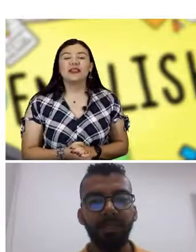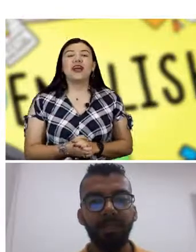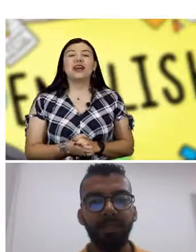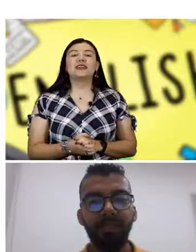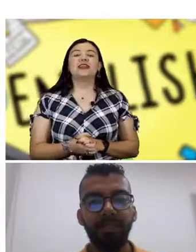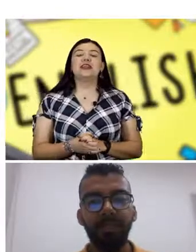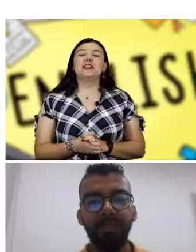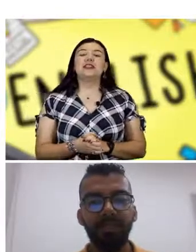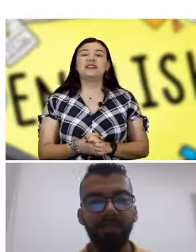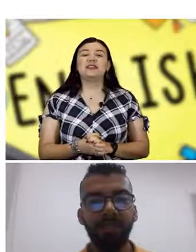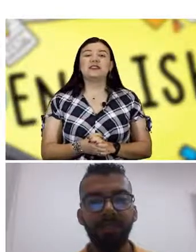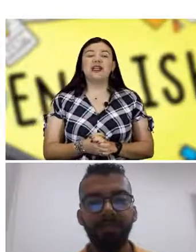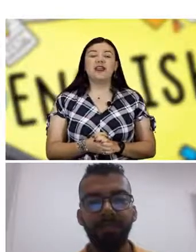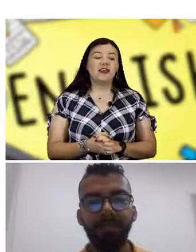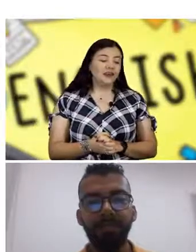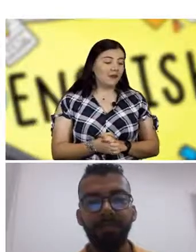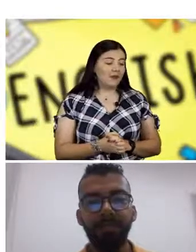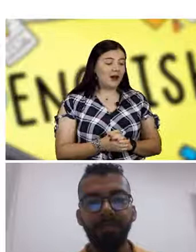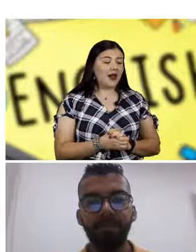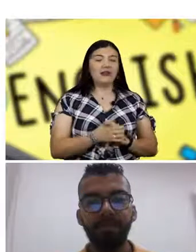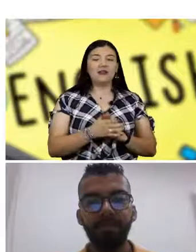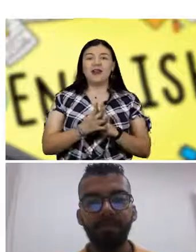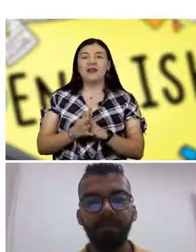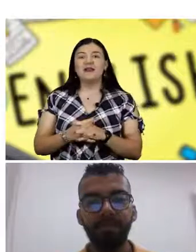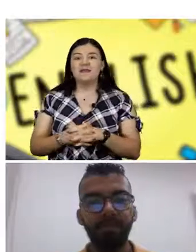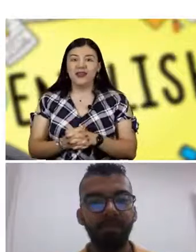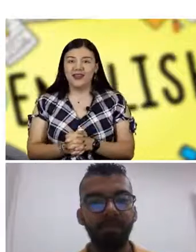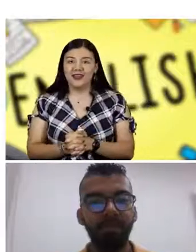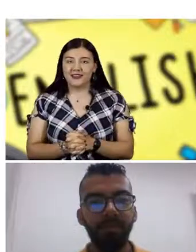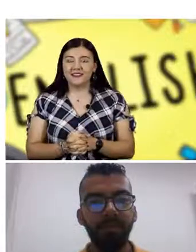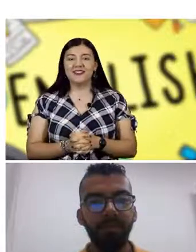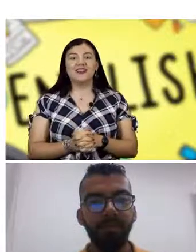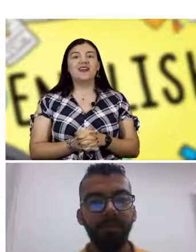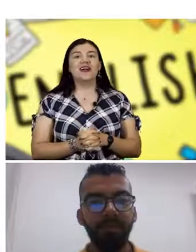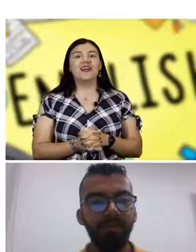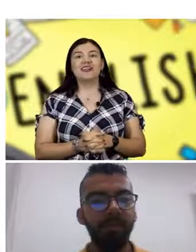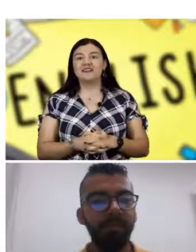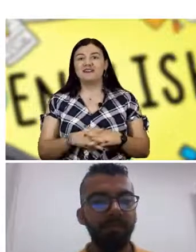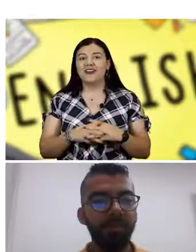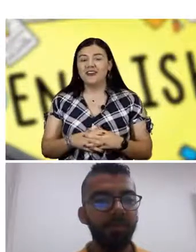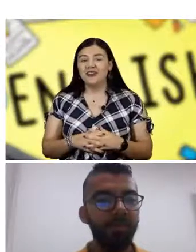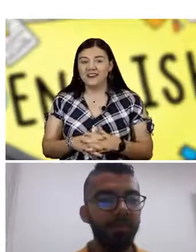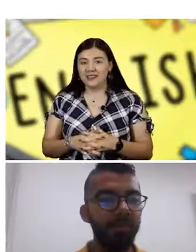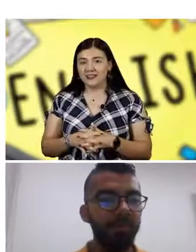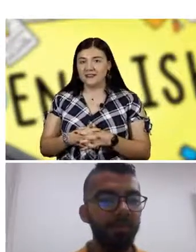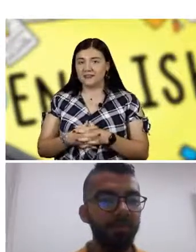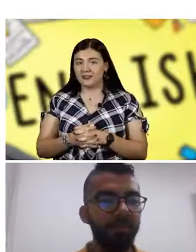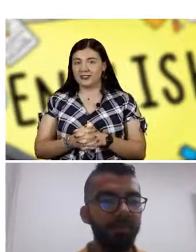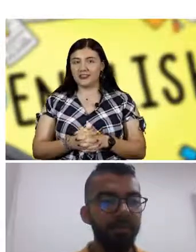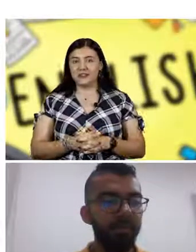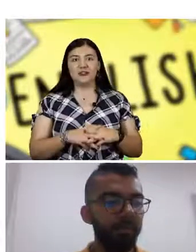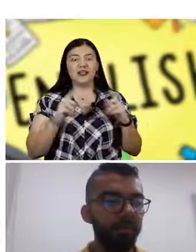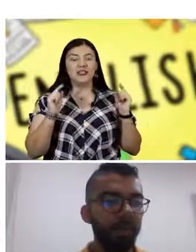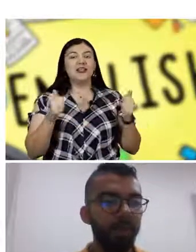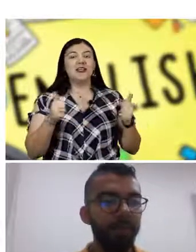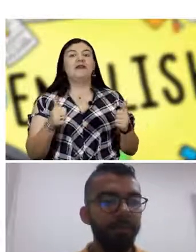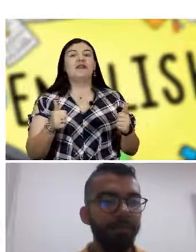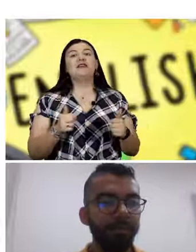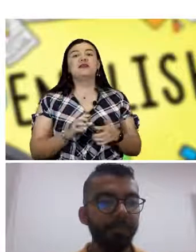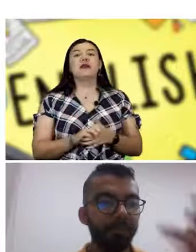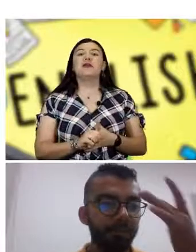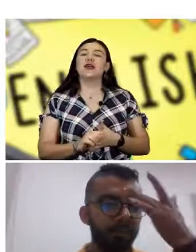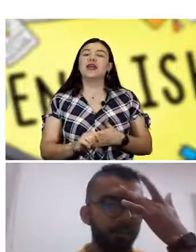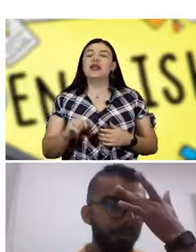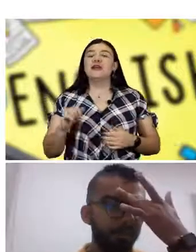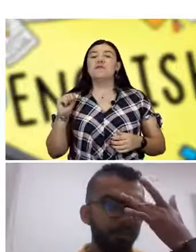Mouth, exactly. Sergio, Mario, and Jimena. You guys are very attentive to this. So you got